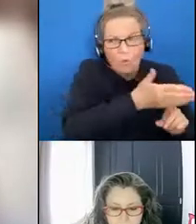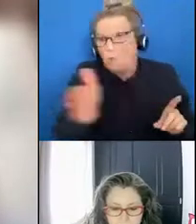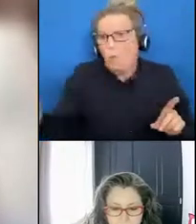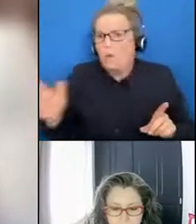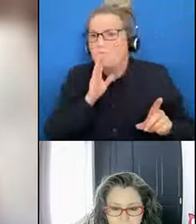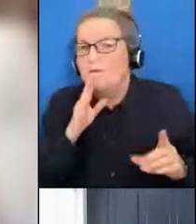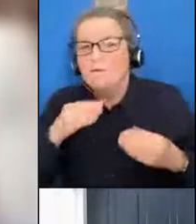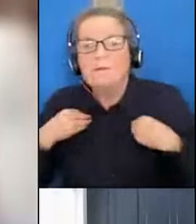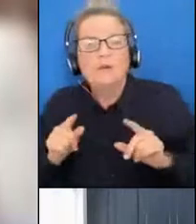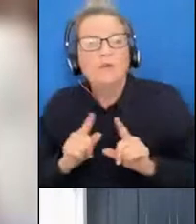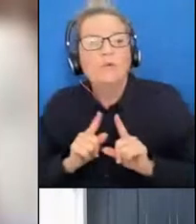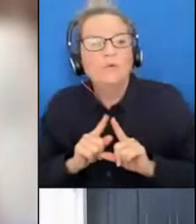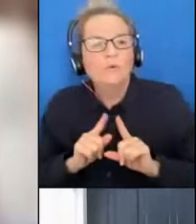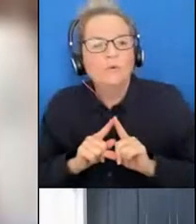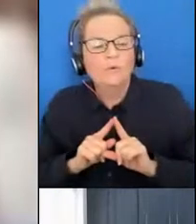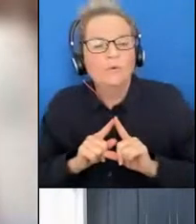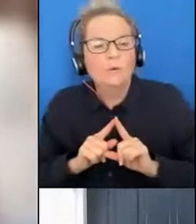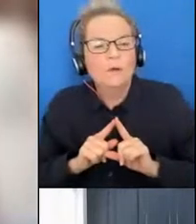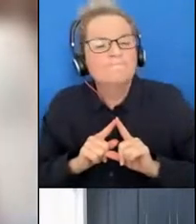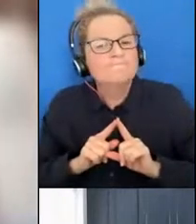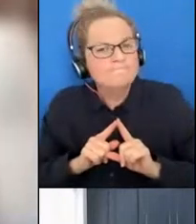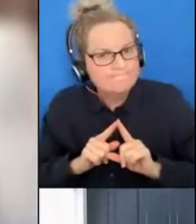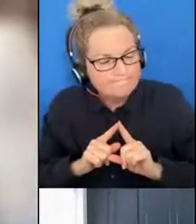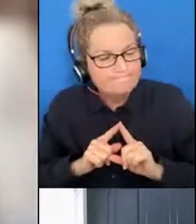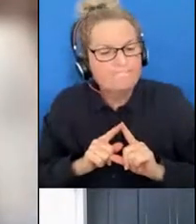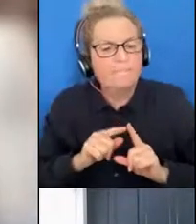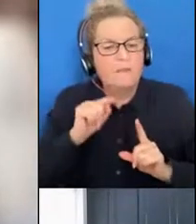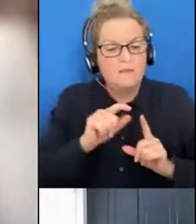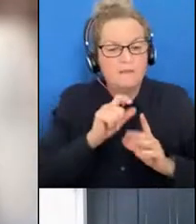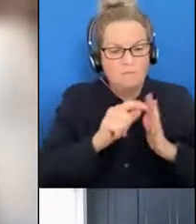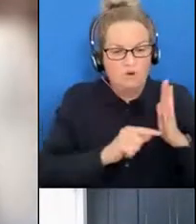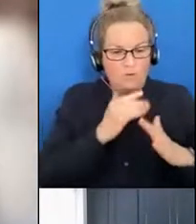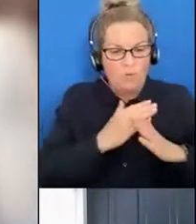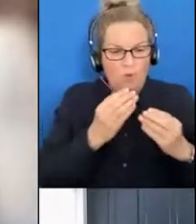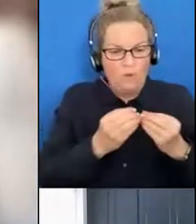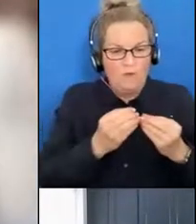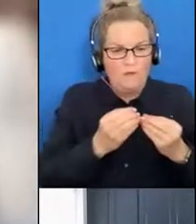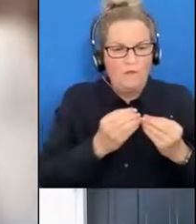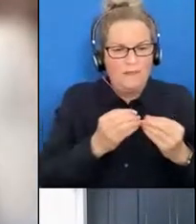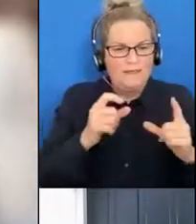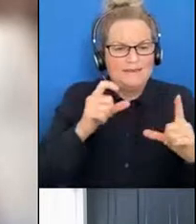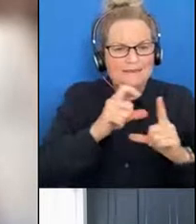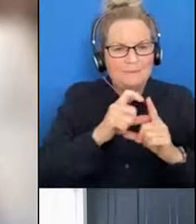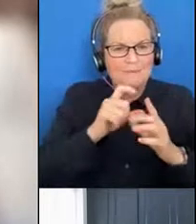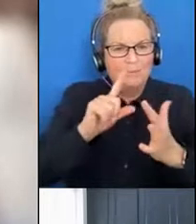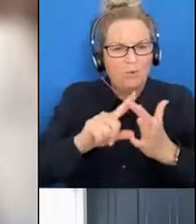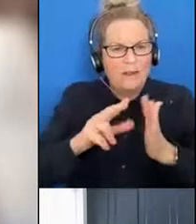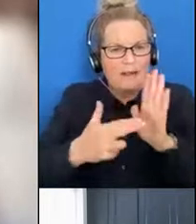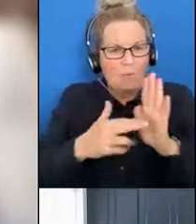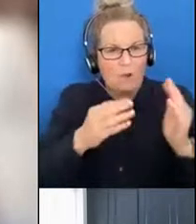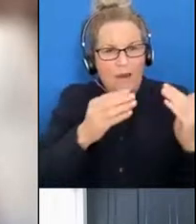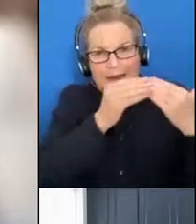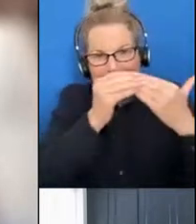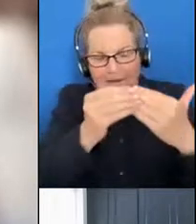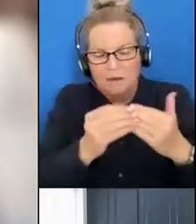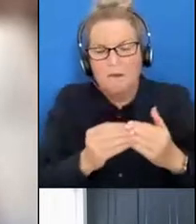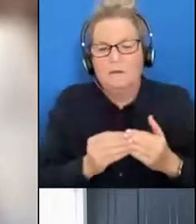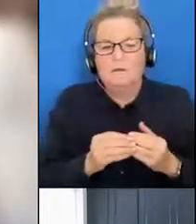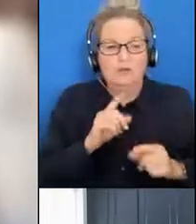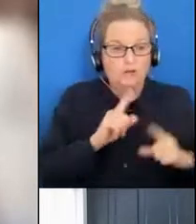project, we worked with disability employee network leaders and diversity and